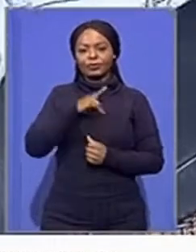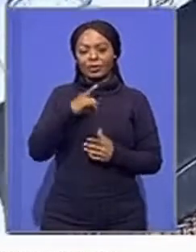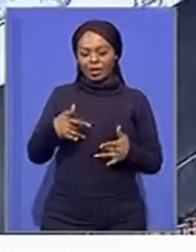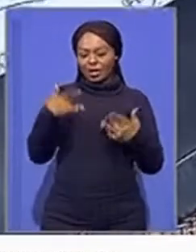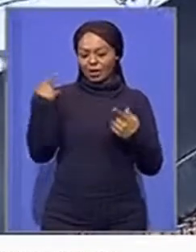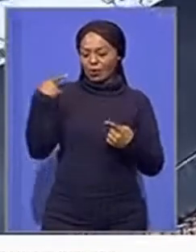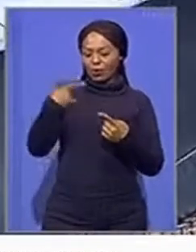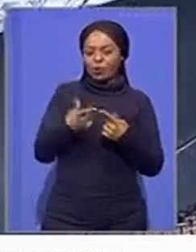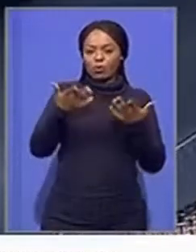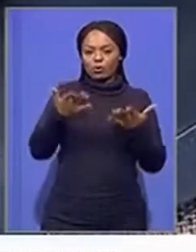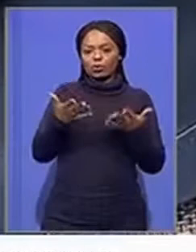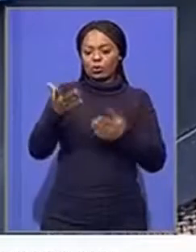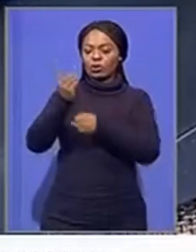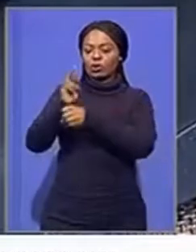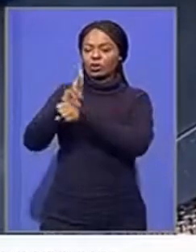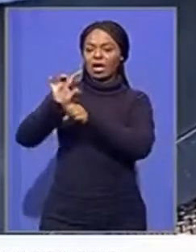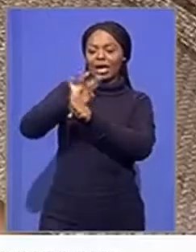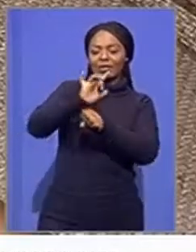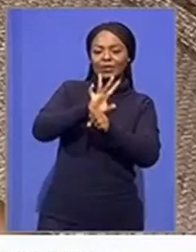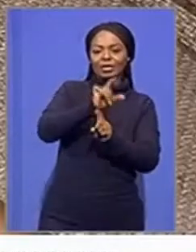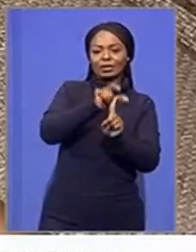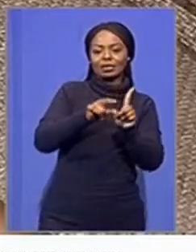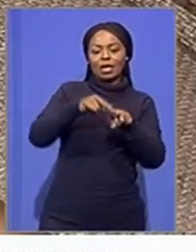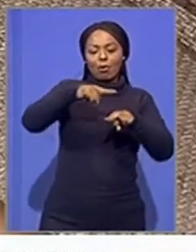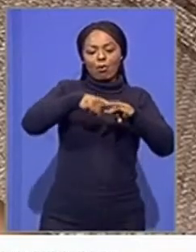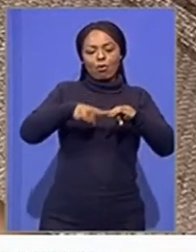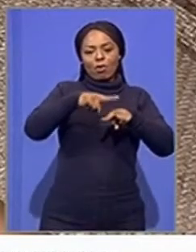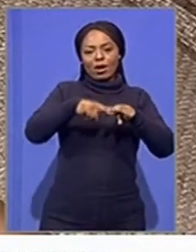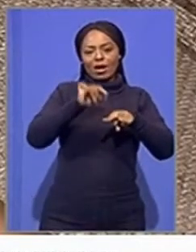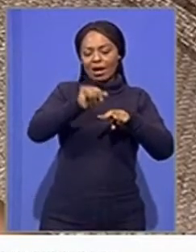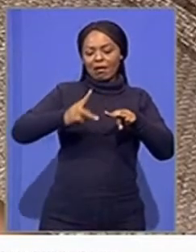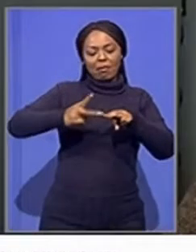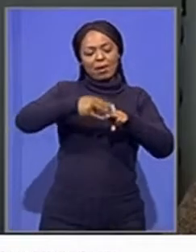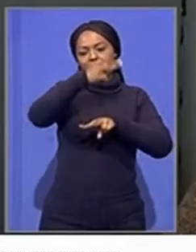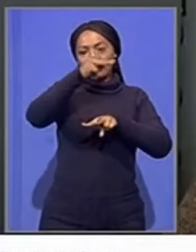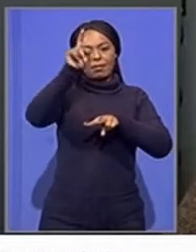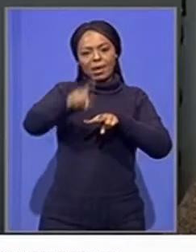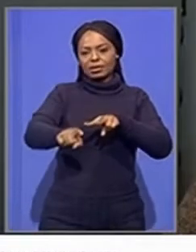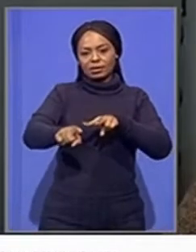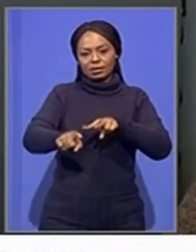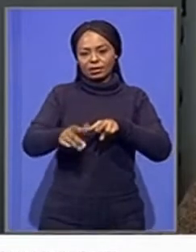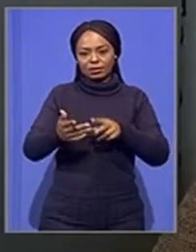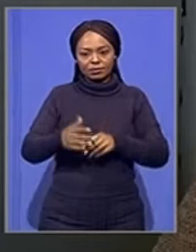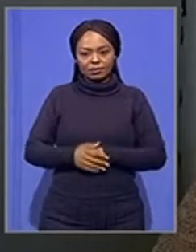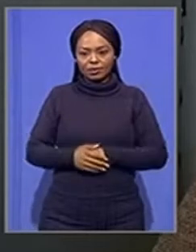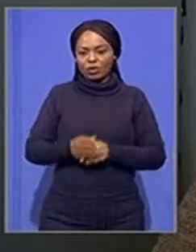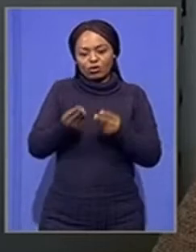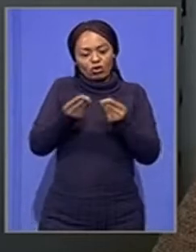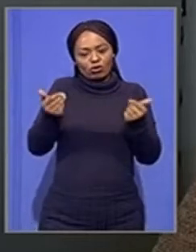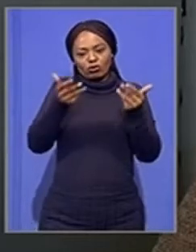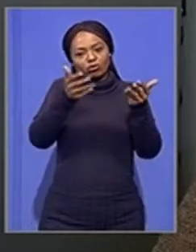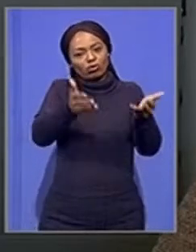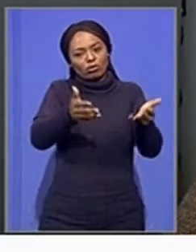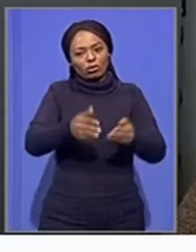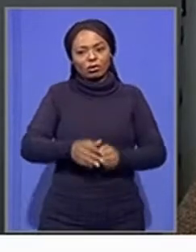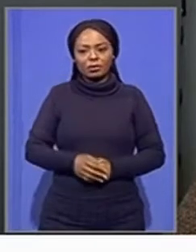Molale, dingaka di eleditse ka hore maoto a phetogo a kgaolwe. As soon as we actually got the right